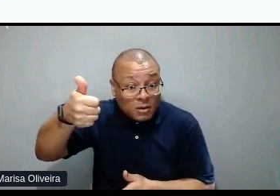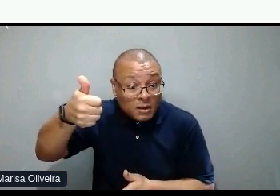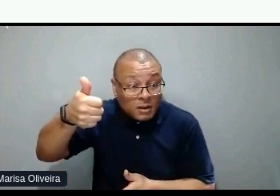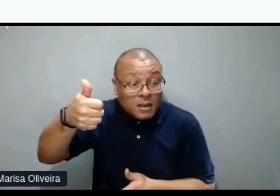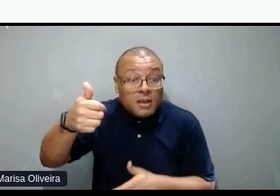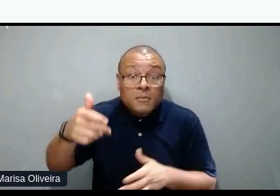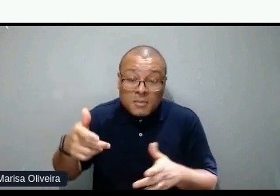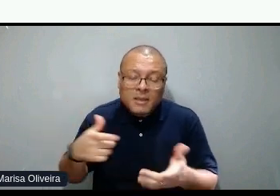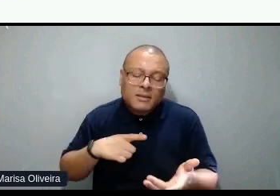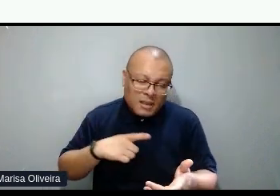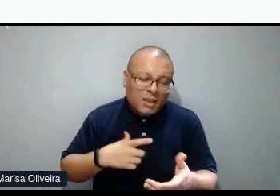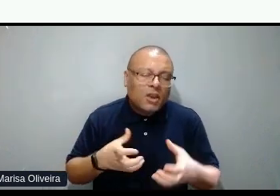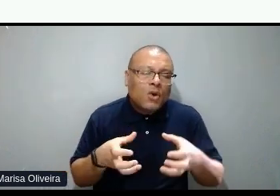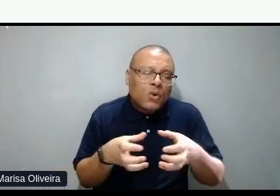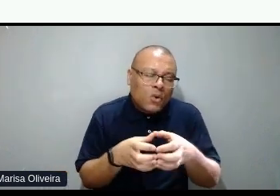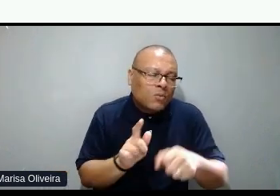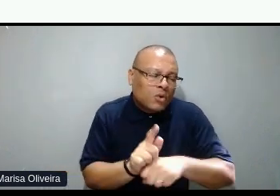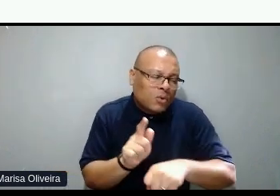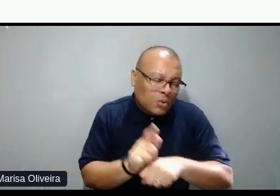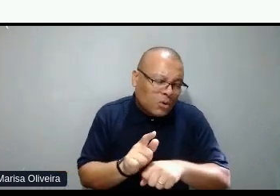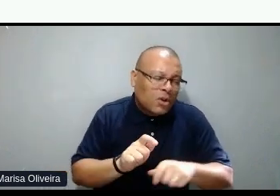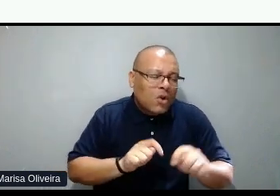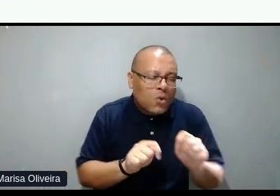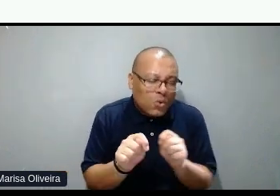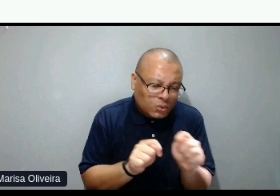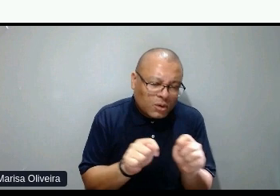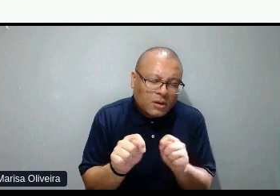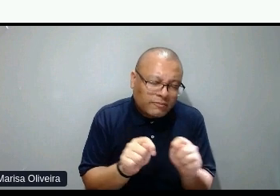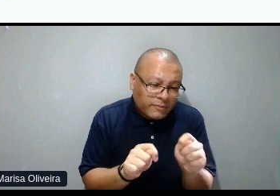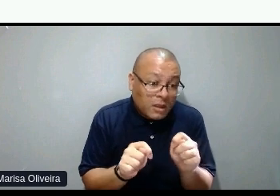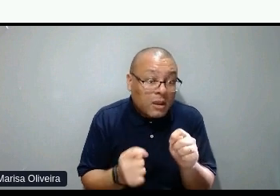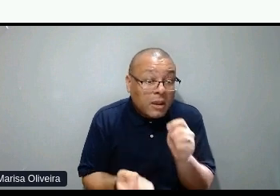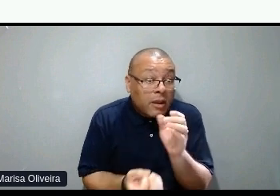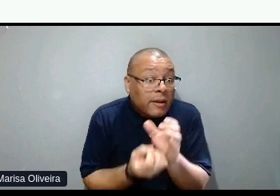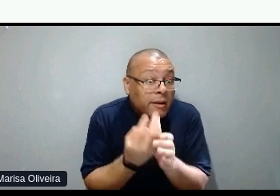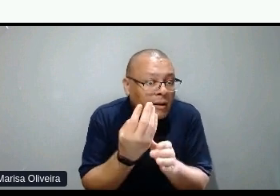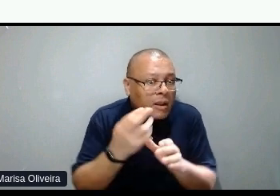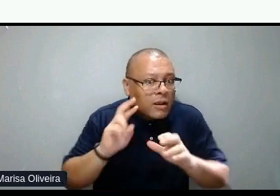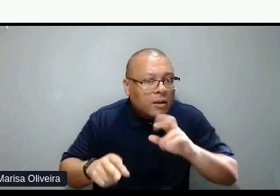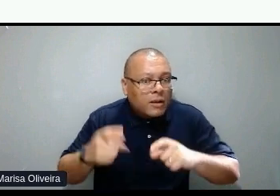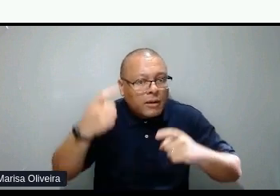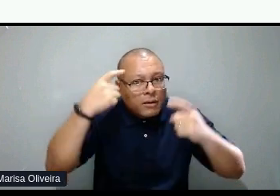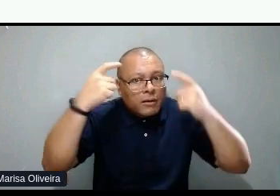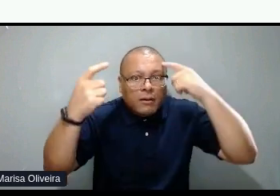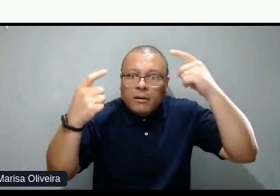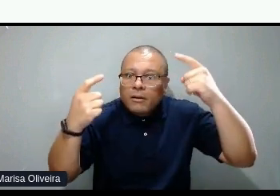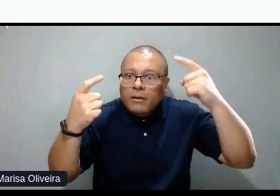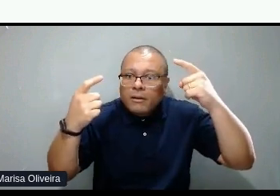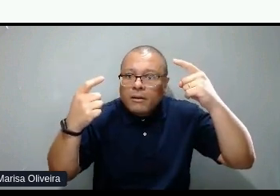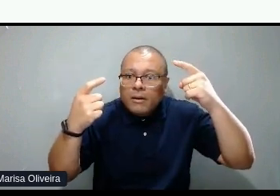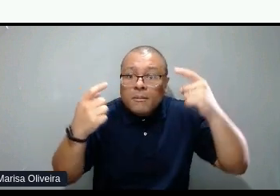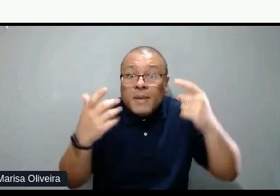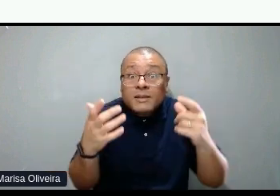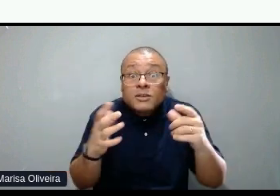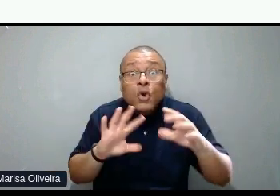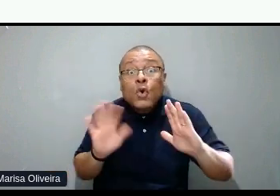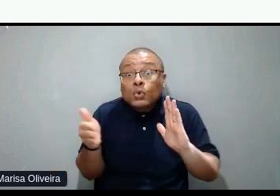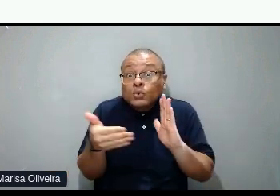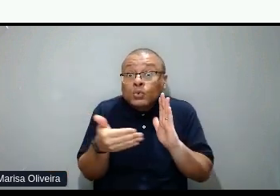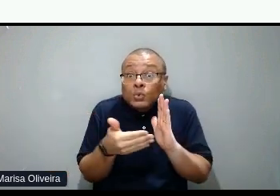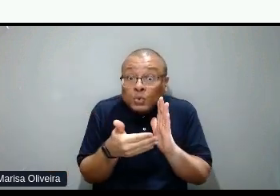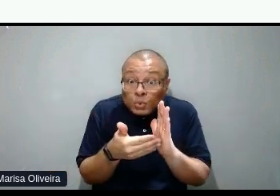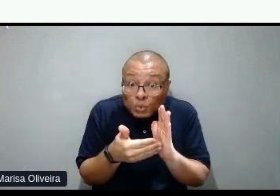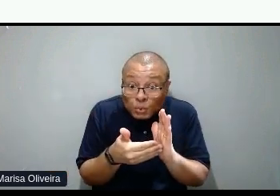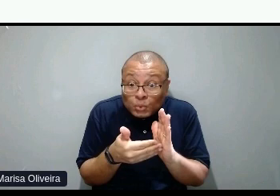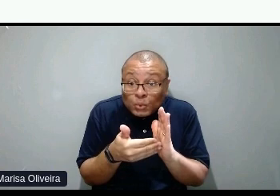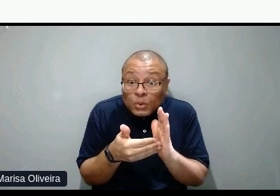different management status, because then all of a sudden we create a hierarchy in there. But all of these things kind of add to the